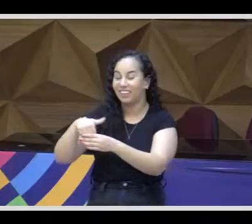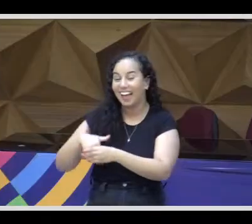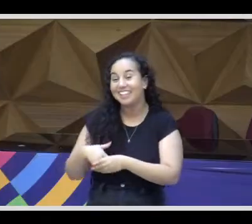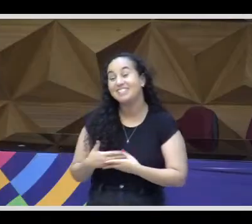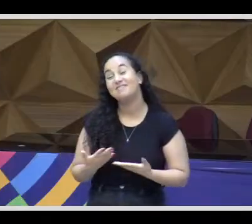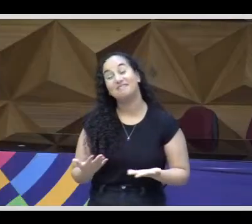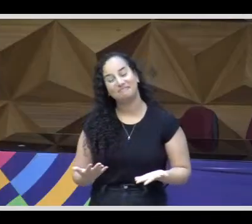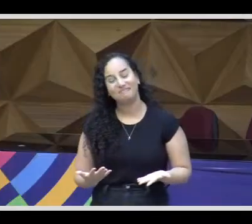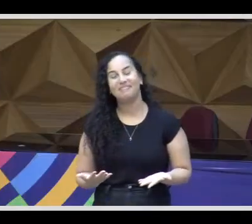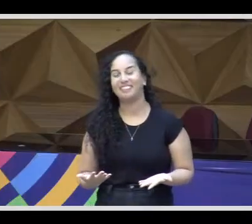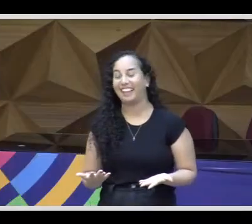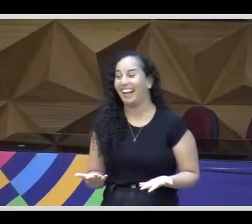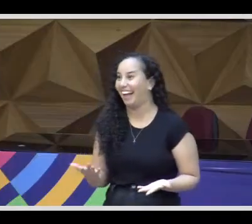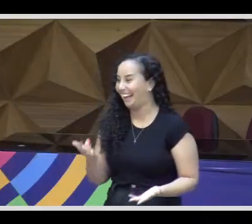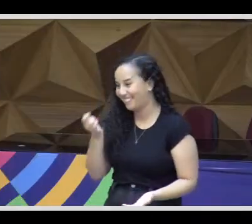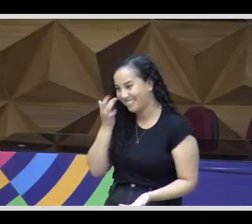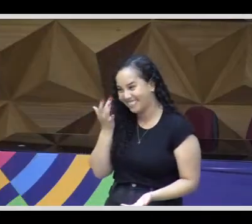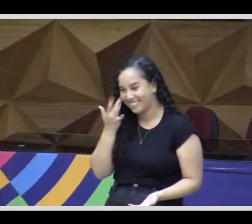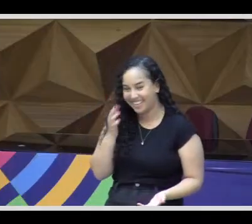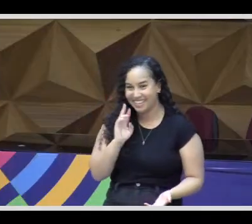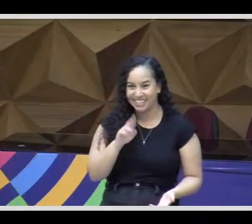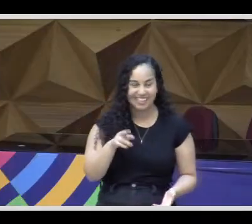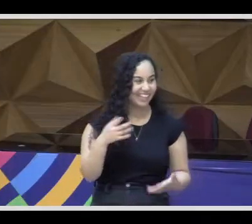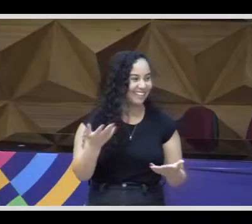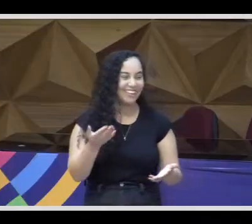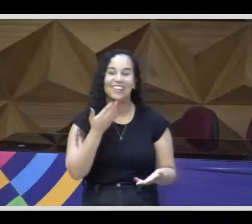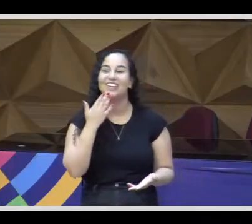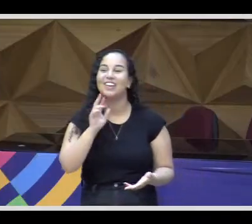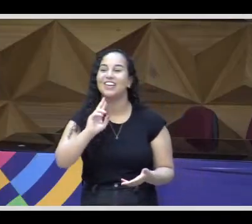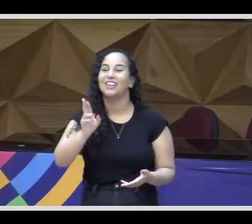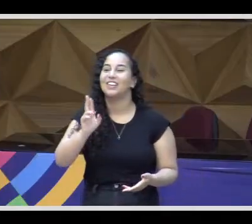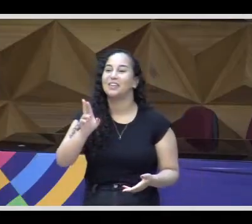Very easy question. You know. What's your name again?